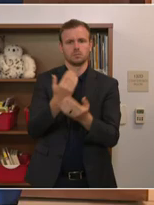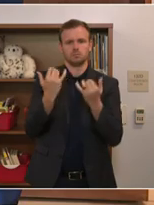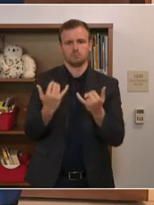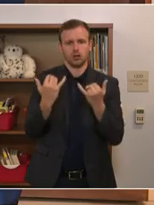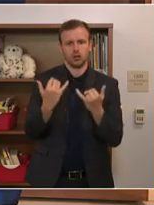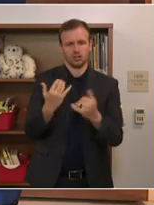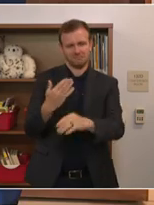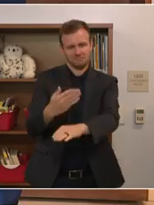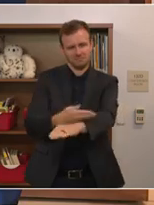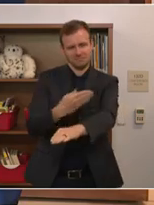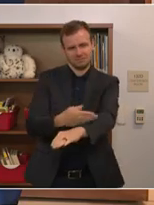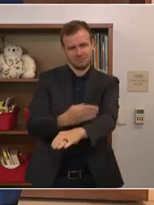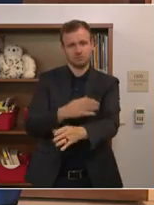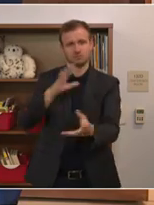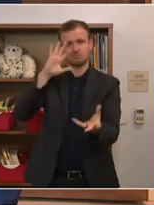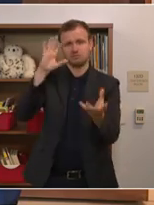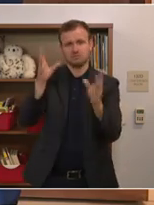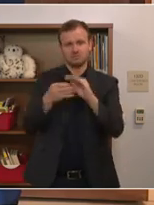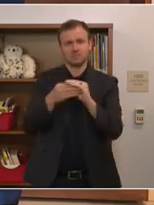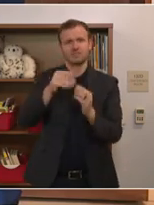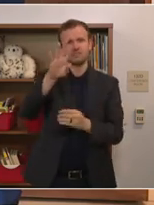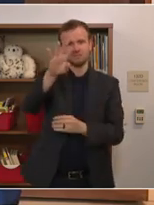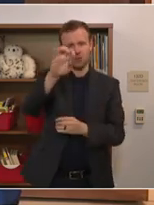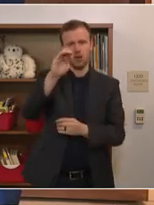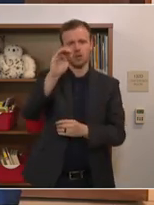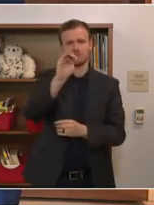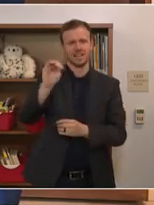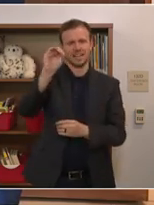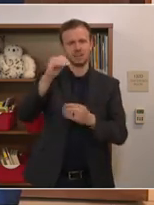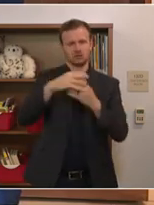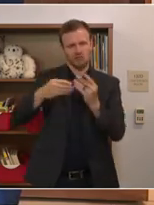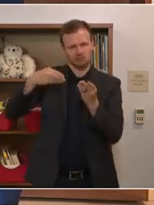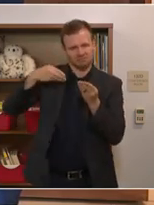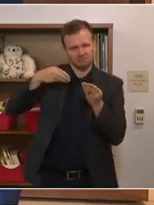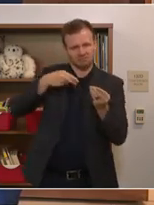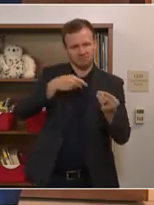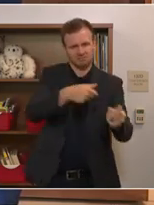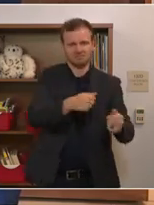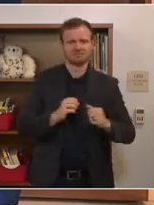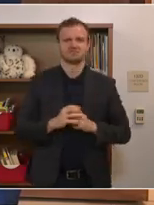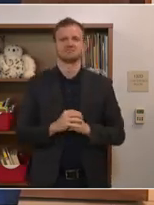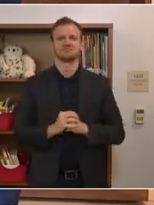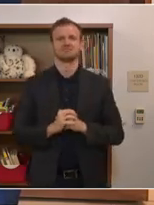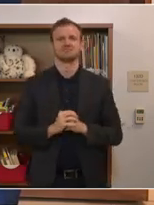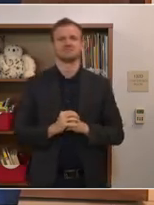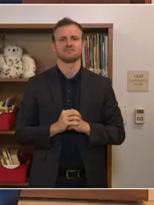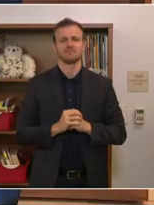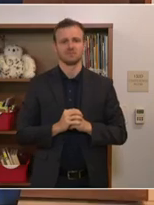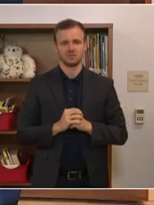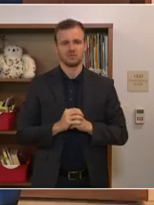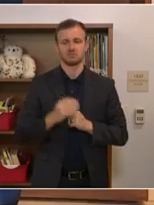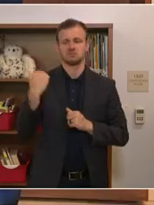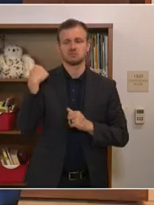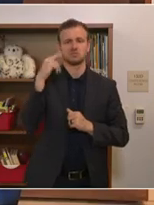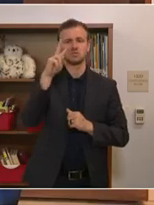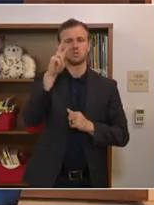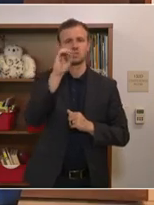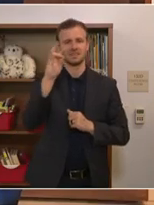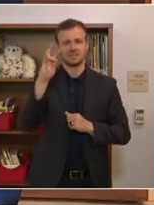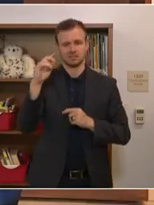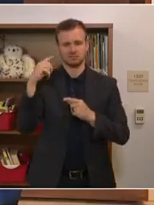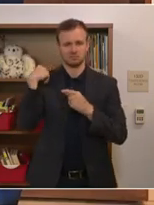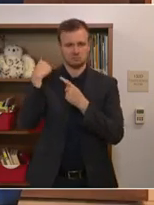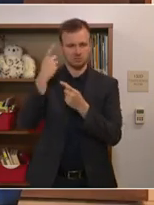than $400 million. So we made, since 2007 in this city, a concerted